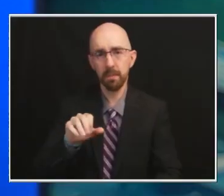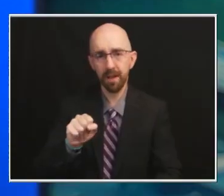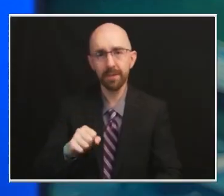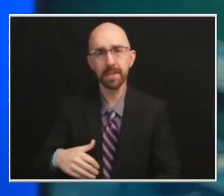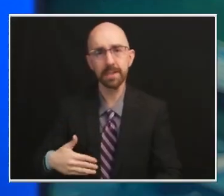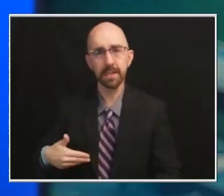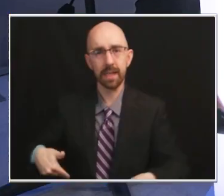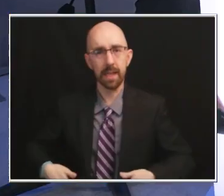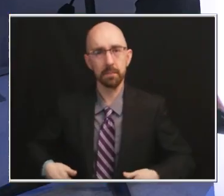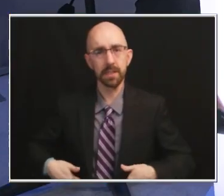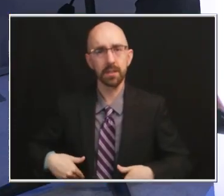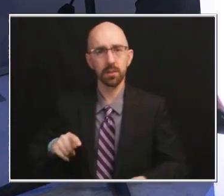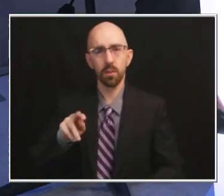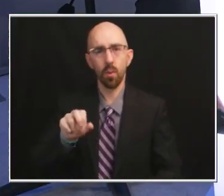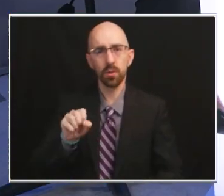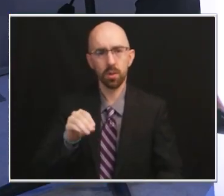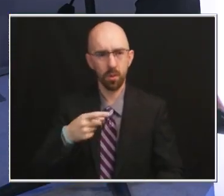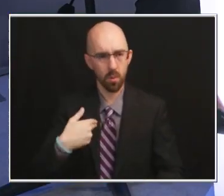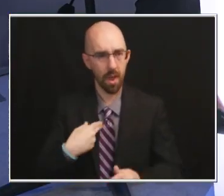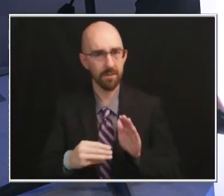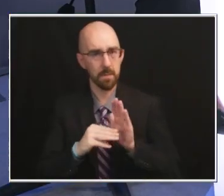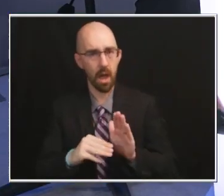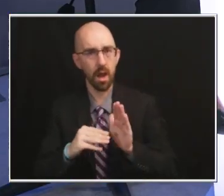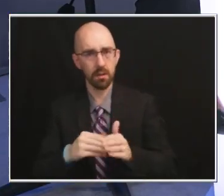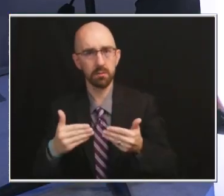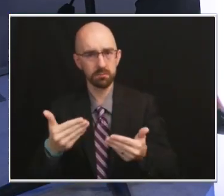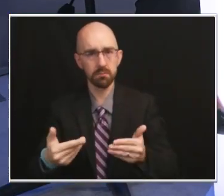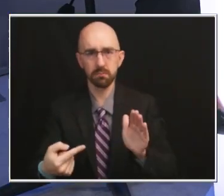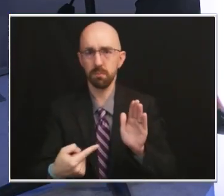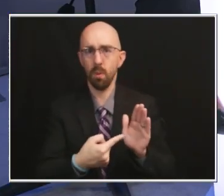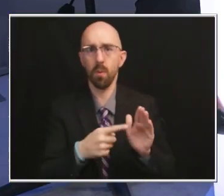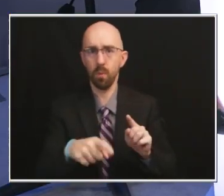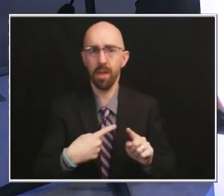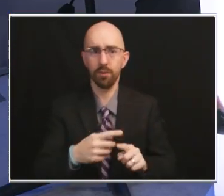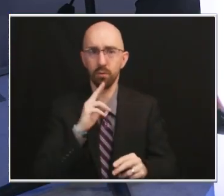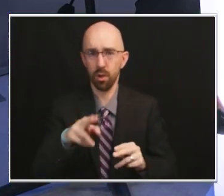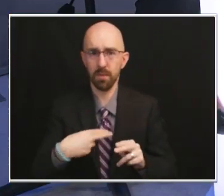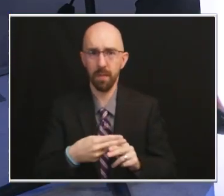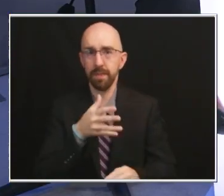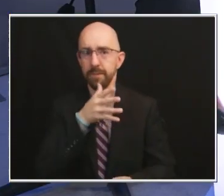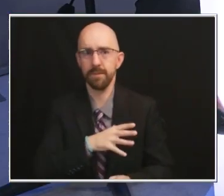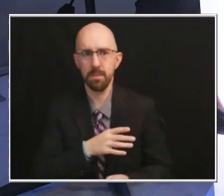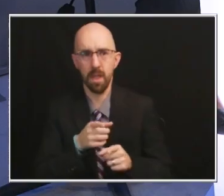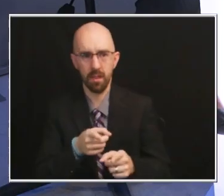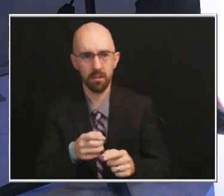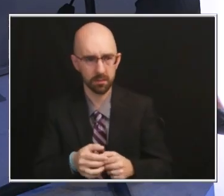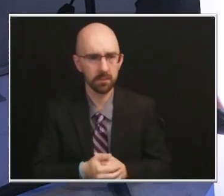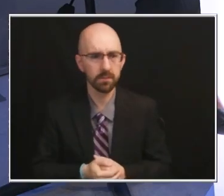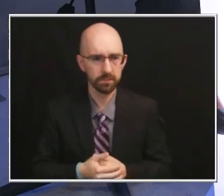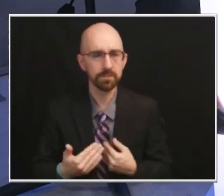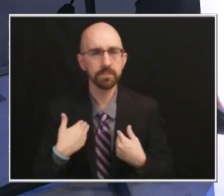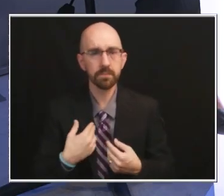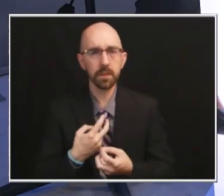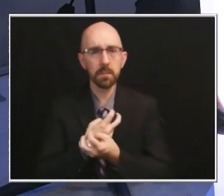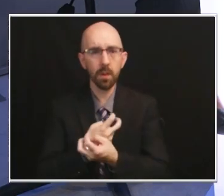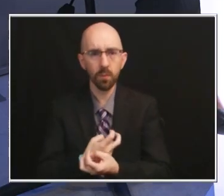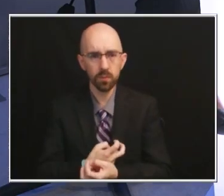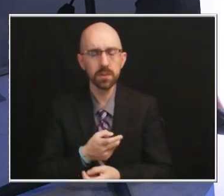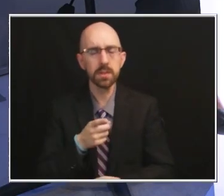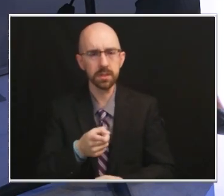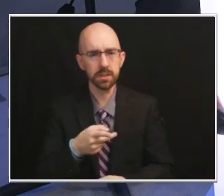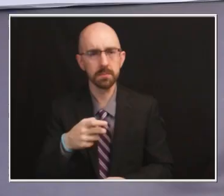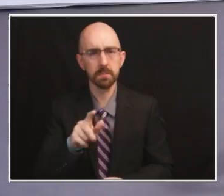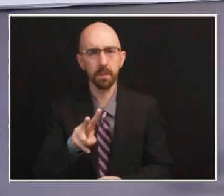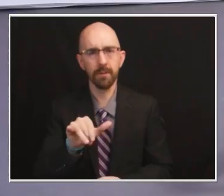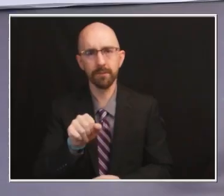two models, so feel free to allude to those when you're talking about. So the female model. So we have the bones of the pelvis itself, and then these